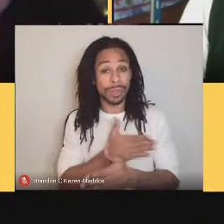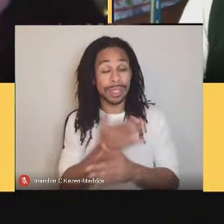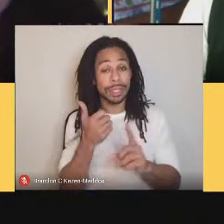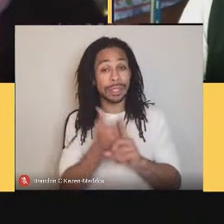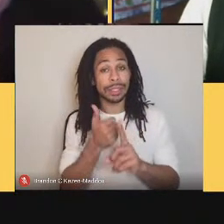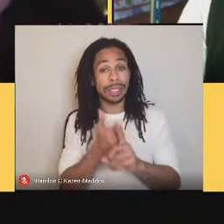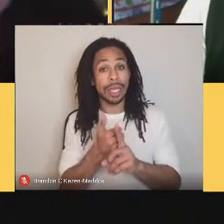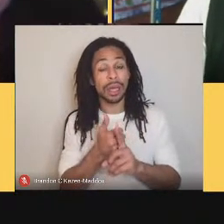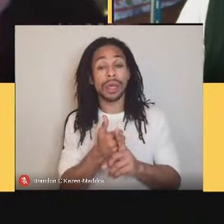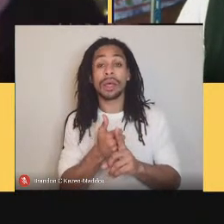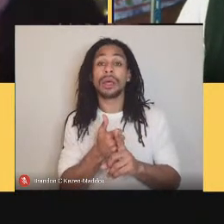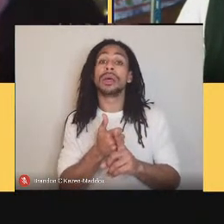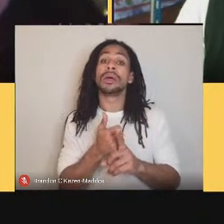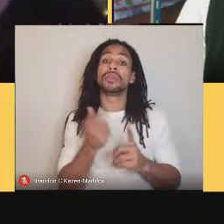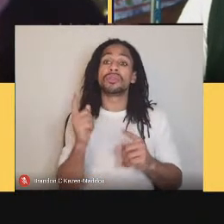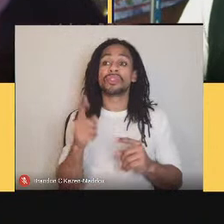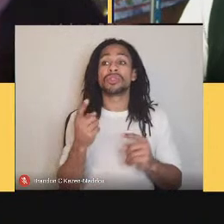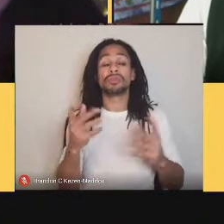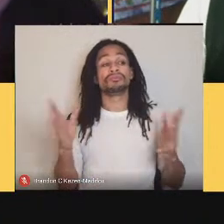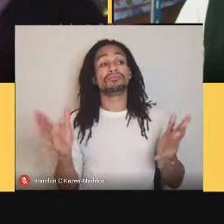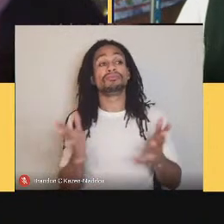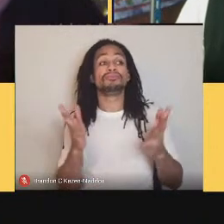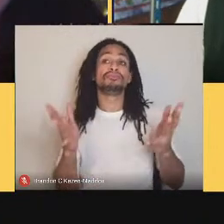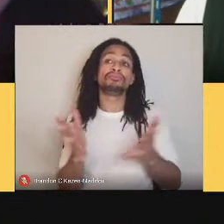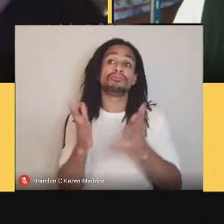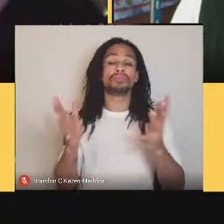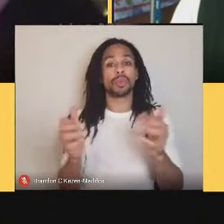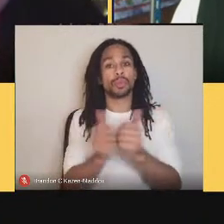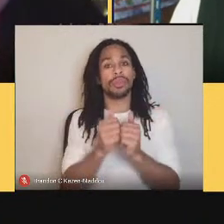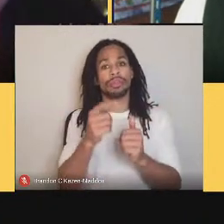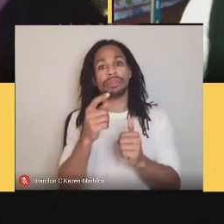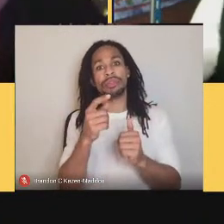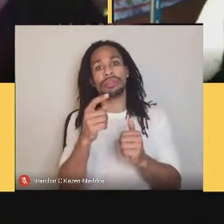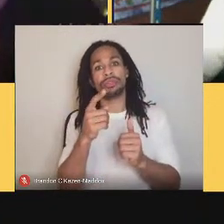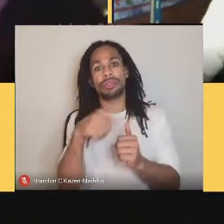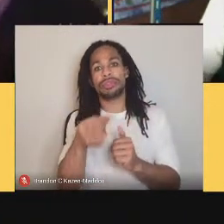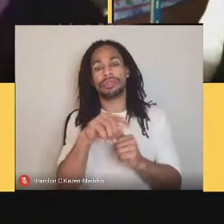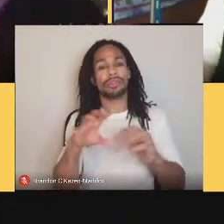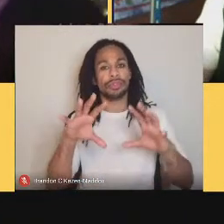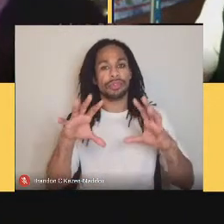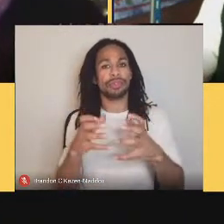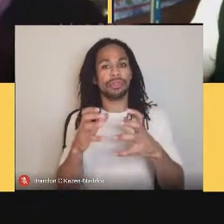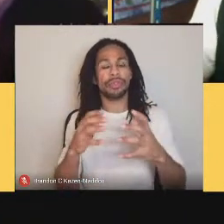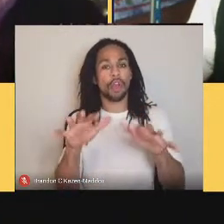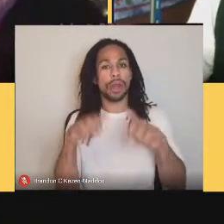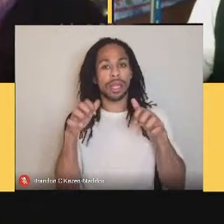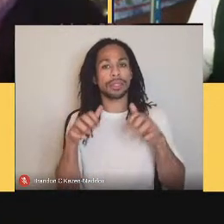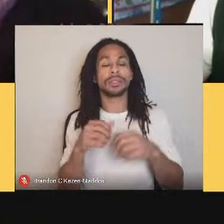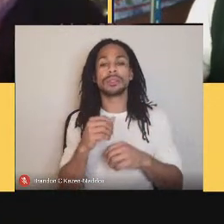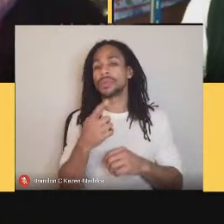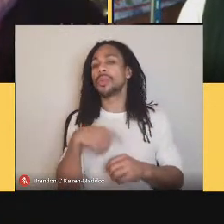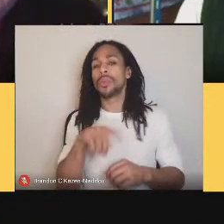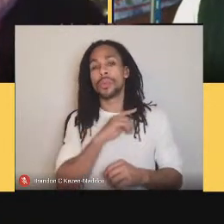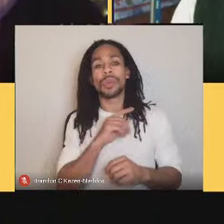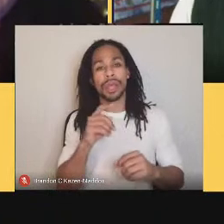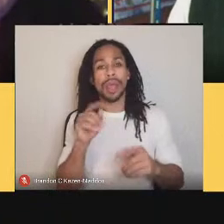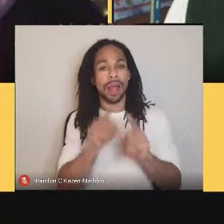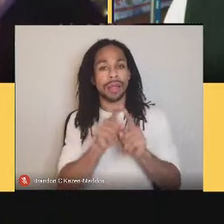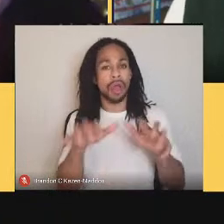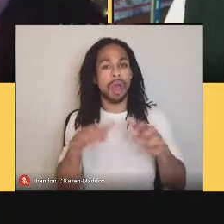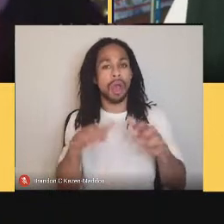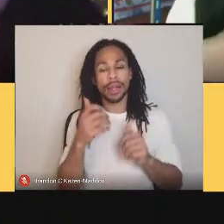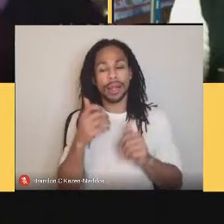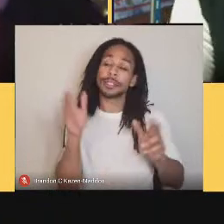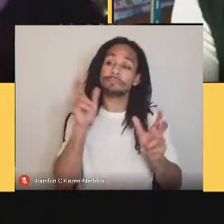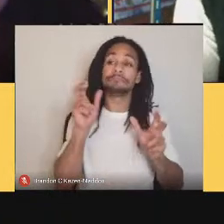kind of just mows it along with it. Like you're kind of going on a walk with them musically. And so when I was talking to Hannah about it, like for Rose Drive,